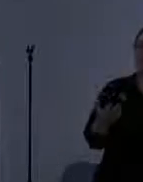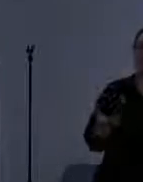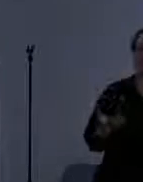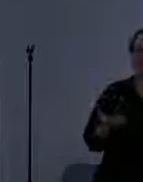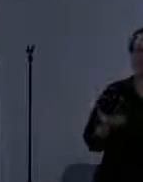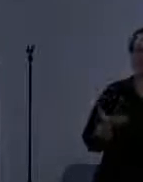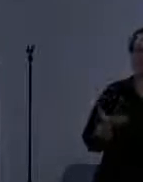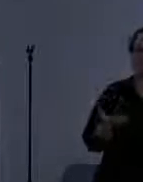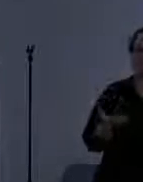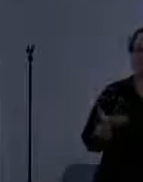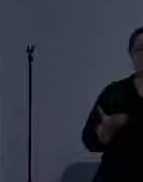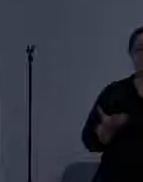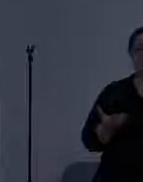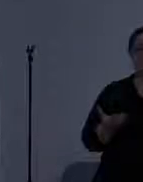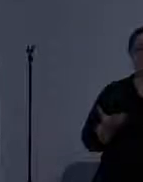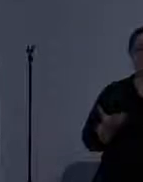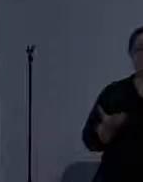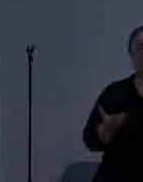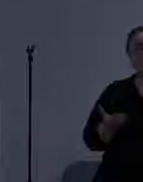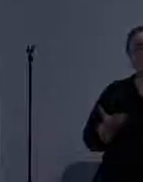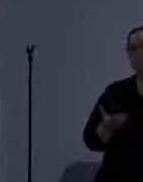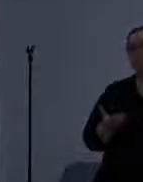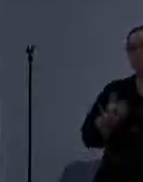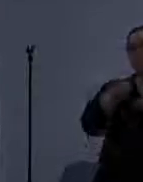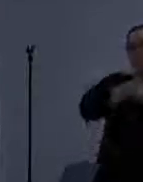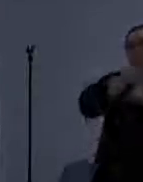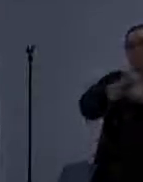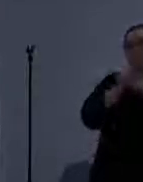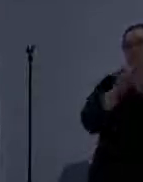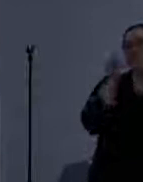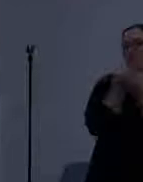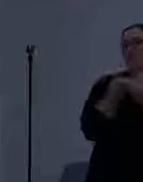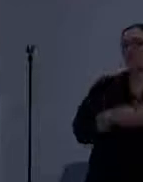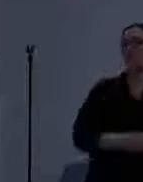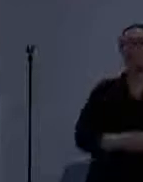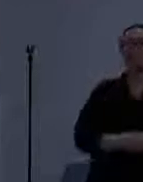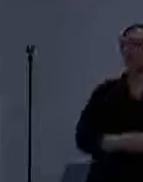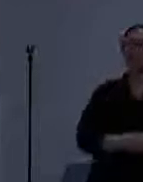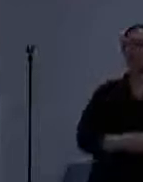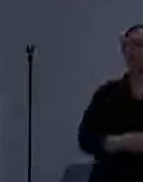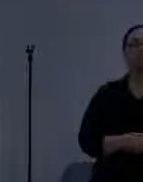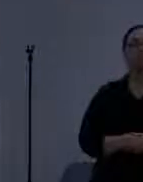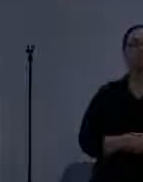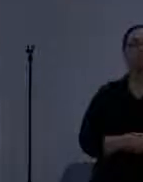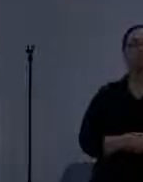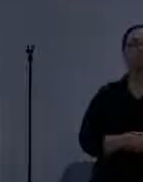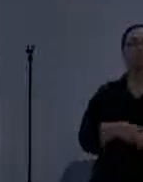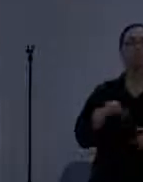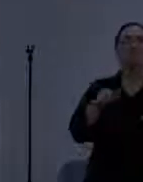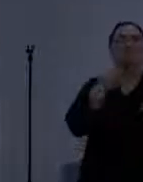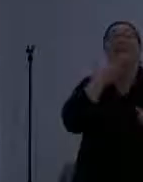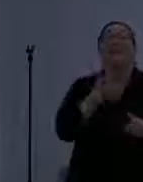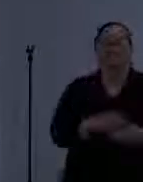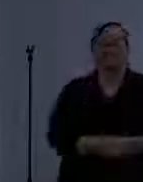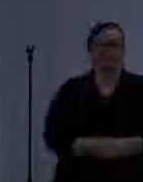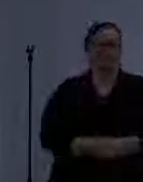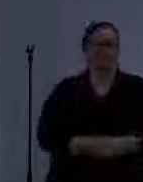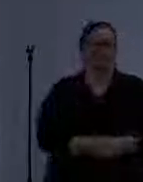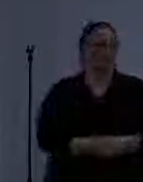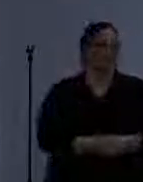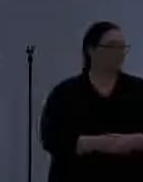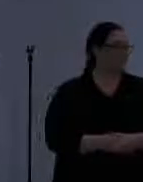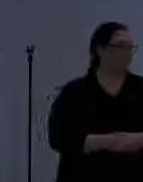be, I would suggest needing to speak to an advocacy organisation probably. Okay. All right, thank you. Yeah, sorry.